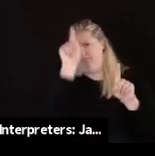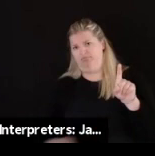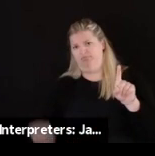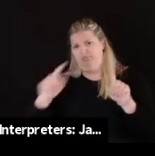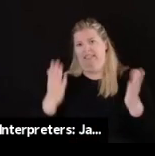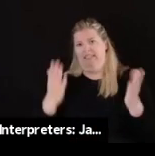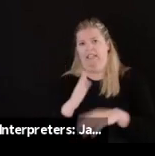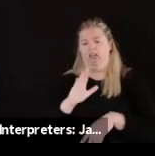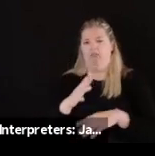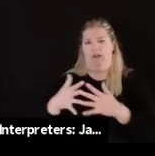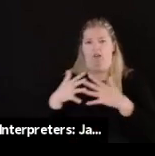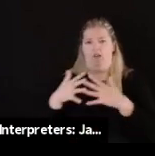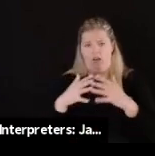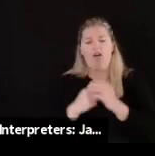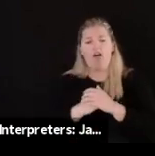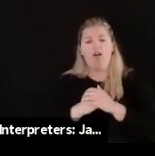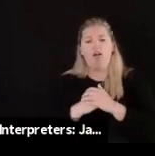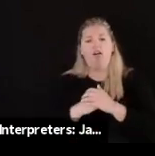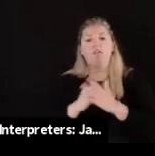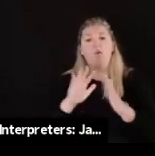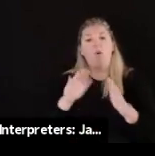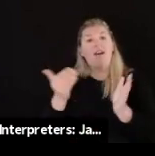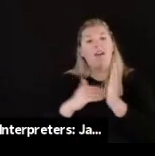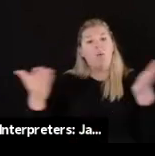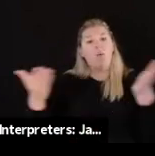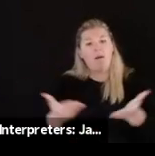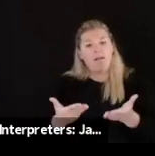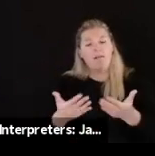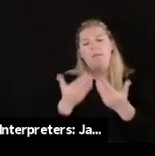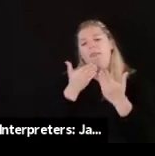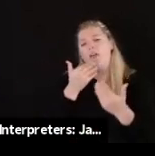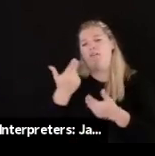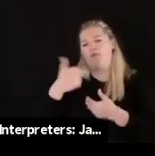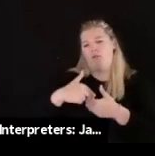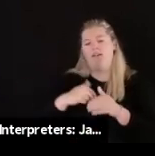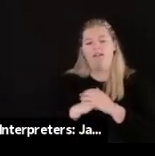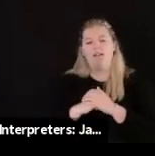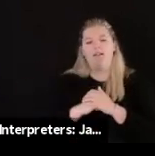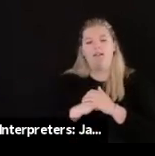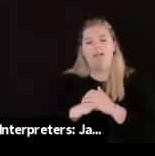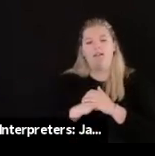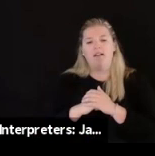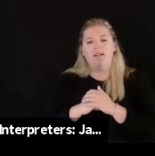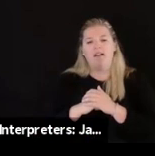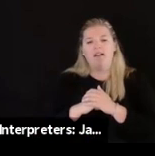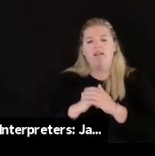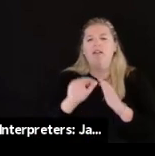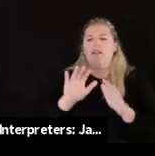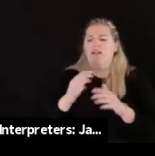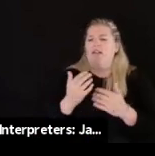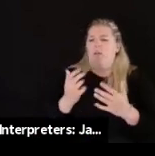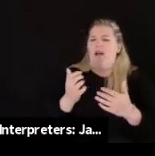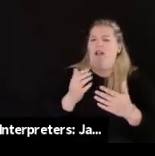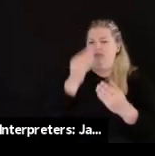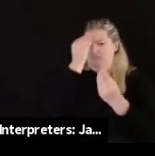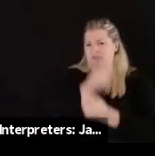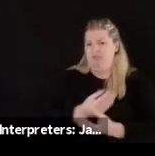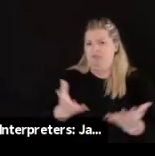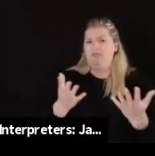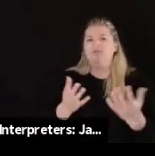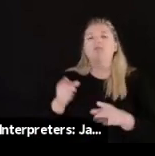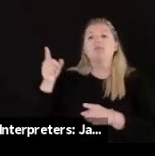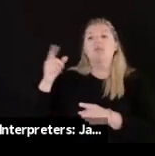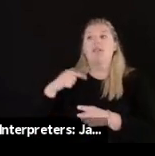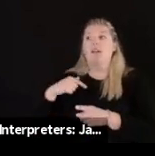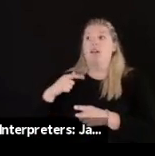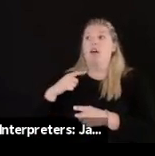I want to, again, welcome you and say thank you for joining us. Now, I want to share that I was thrilled when I was invited to speak